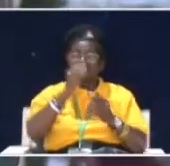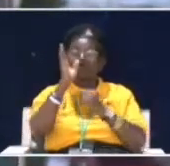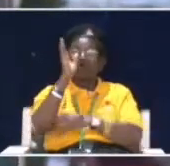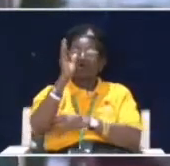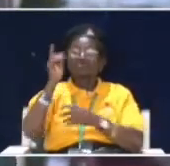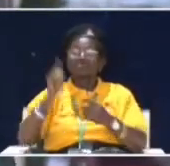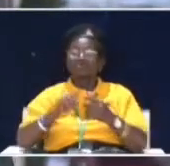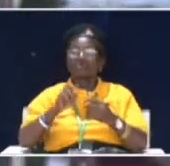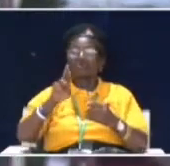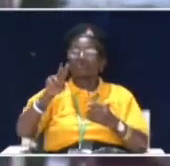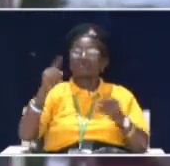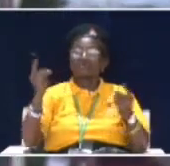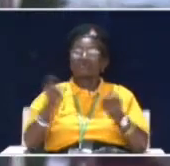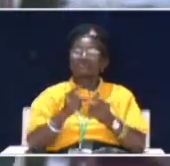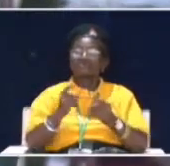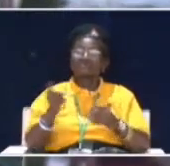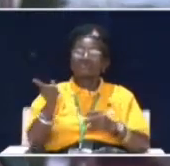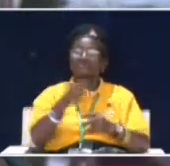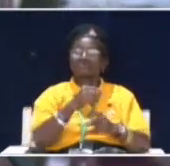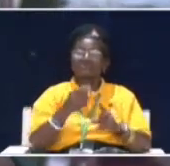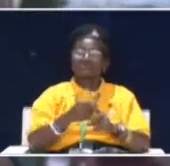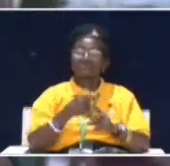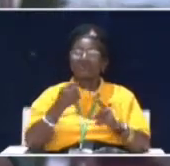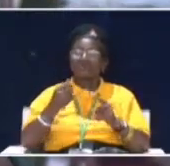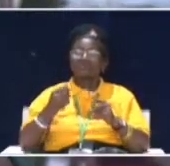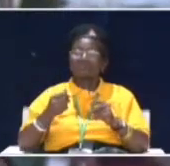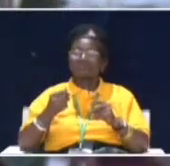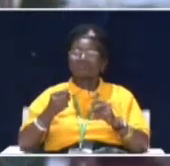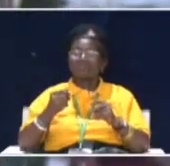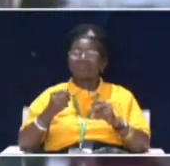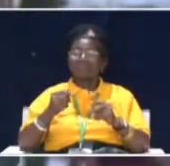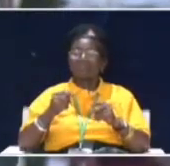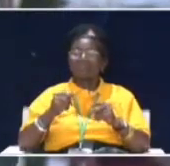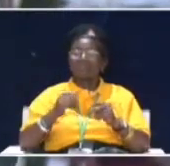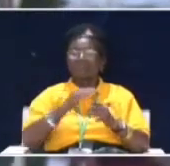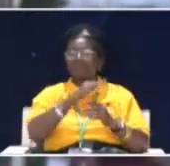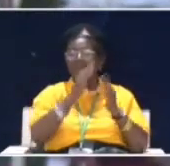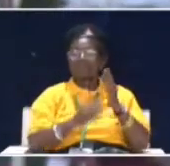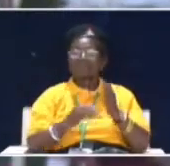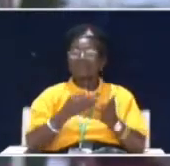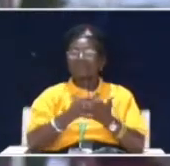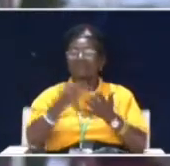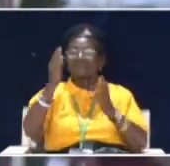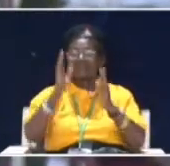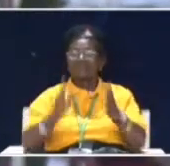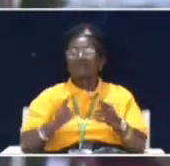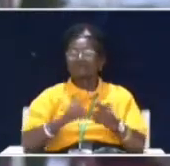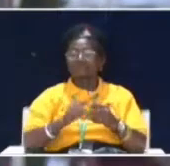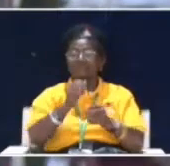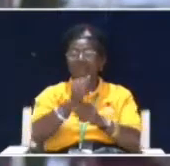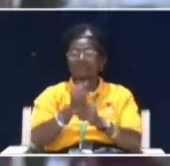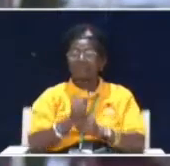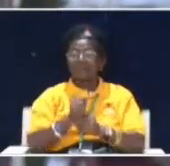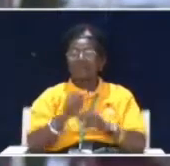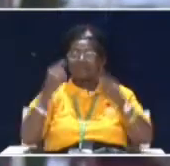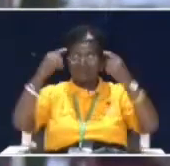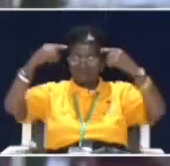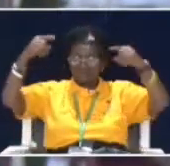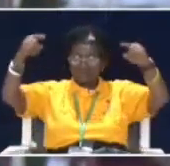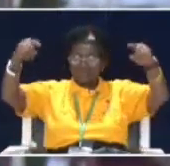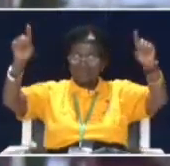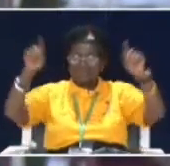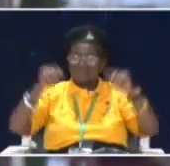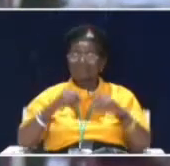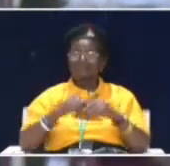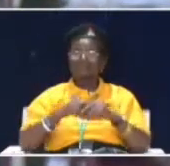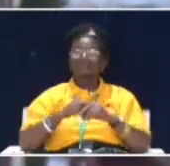reposition you from total failure to super success. Olorun nikan lo le